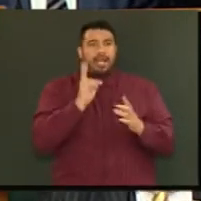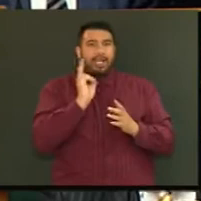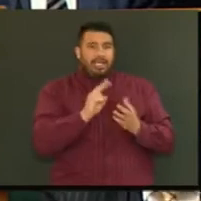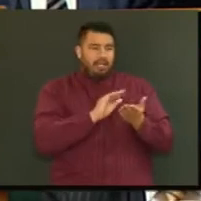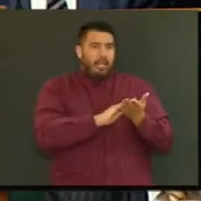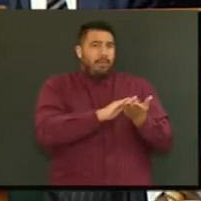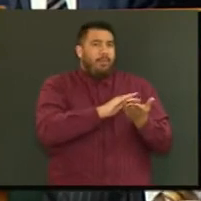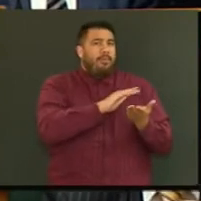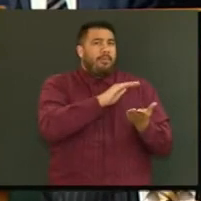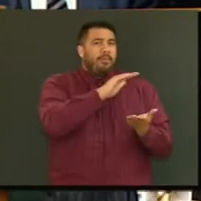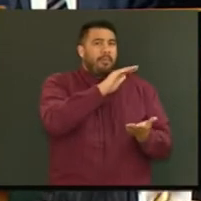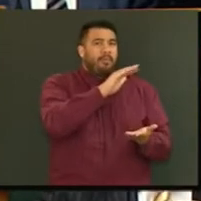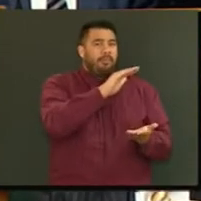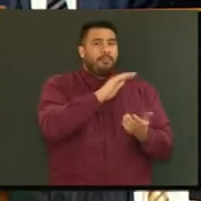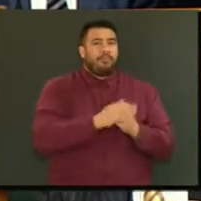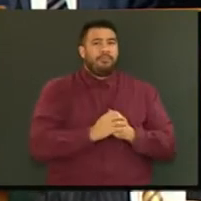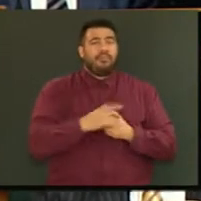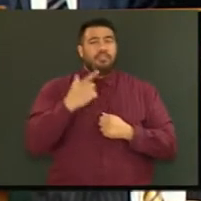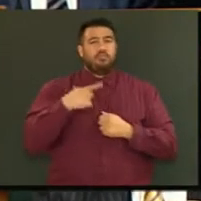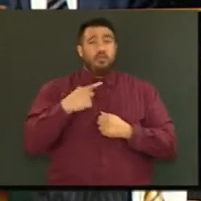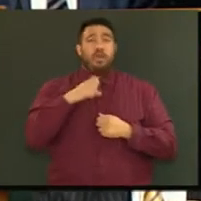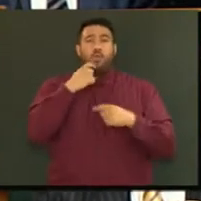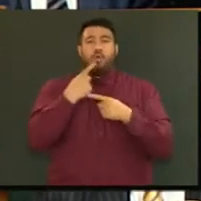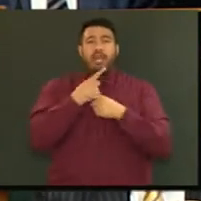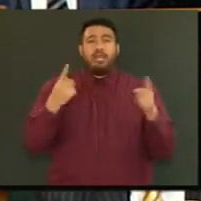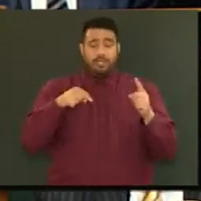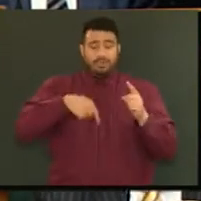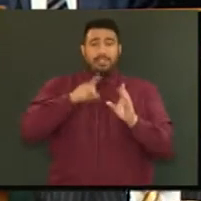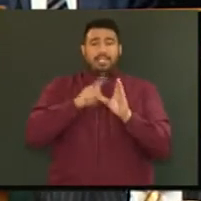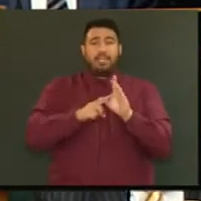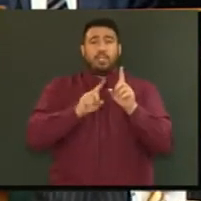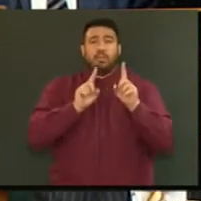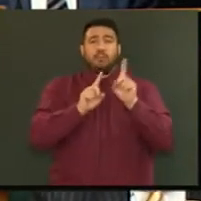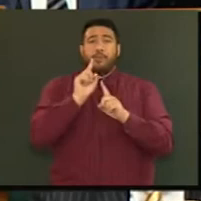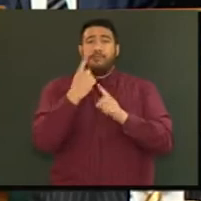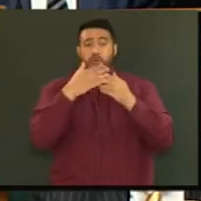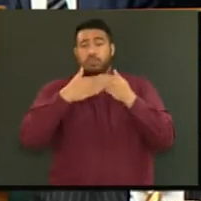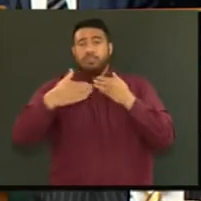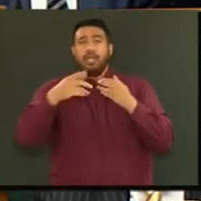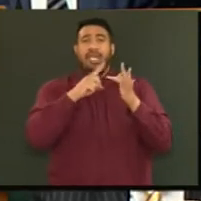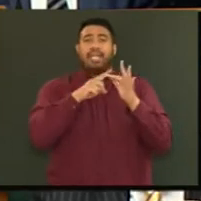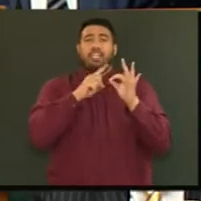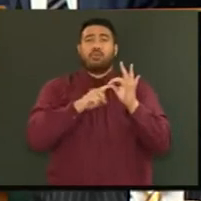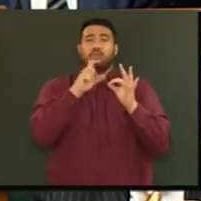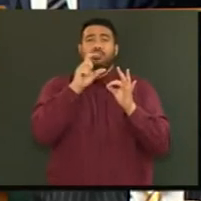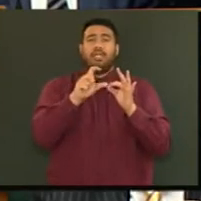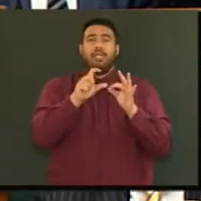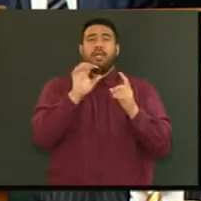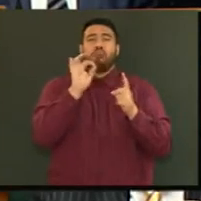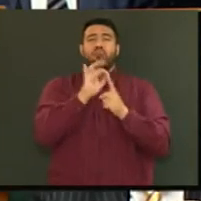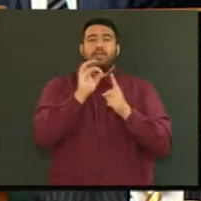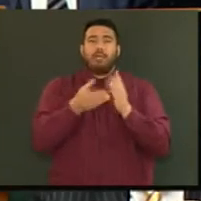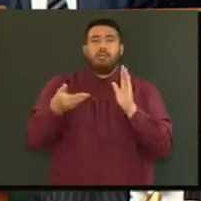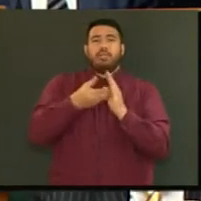it. I am therefore announcing that from 1 November this year, the EQC premium rate will increase from 15 cents